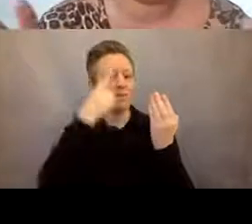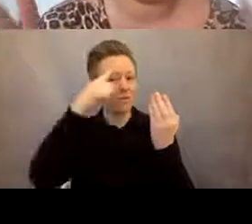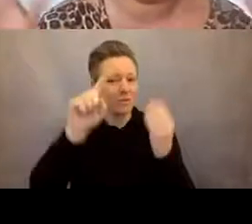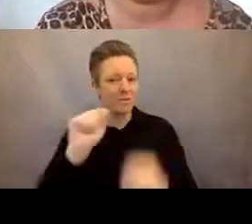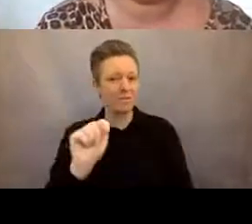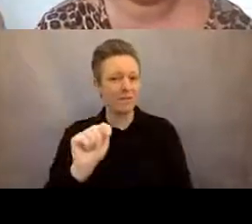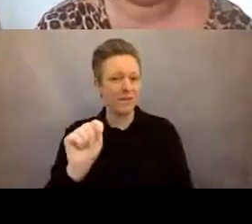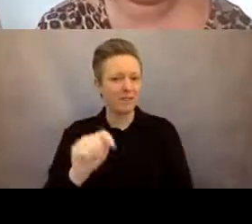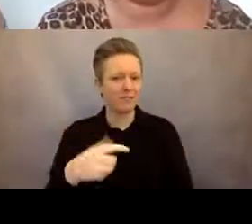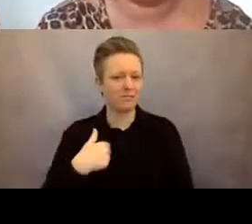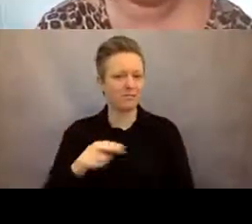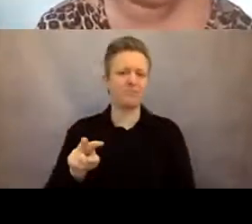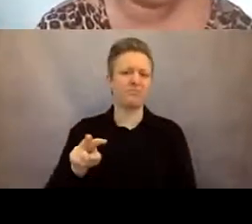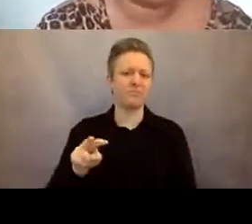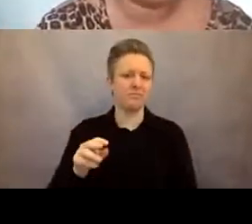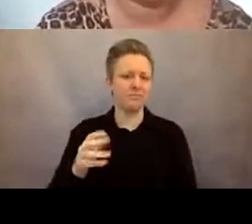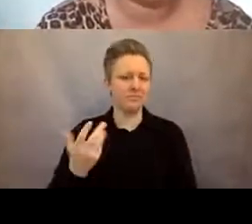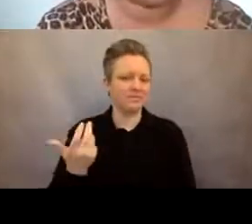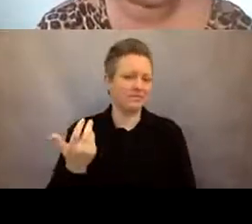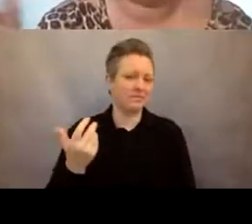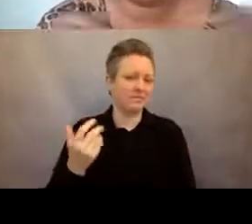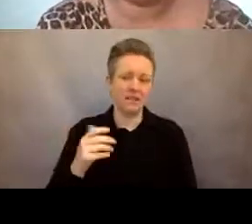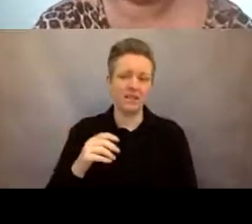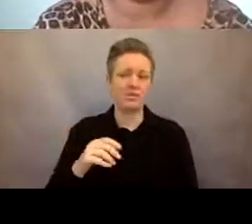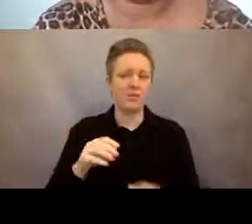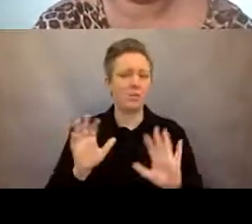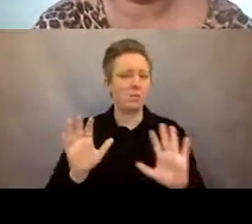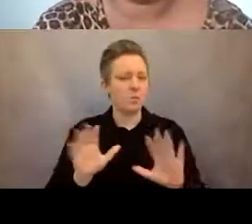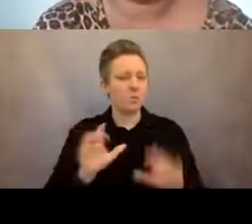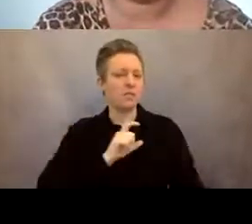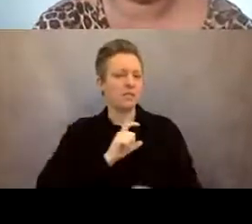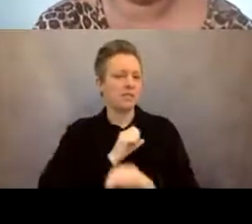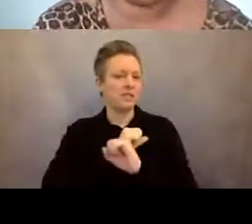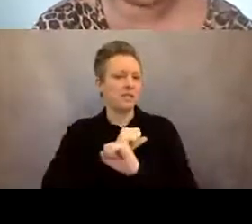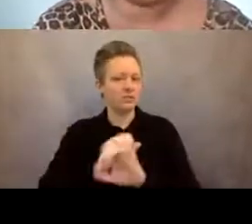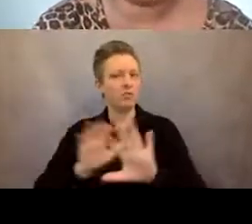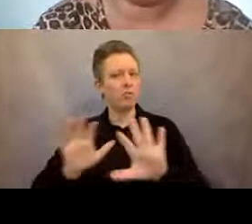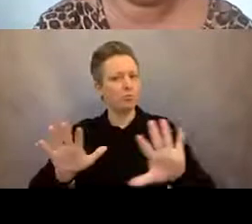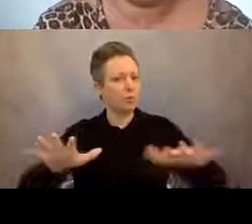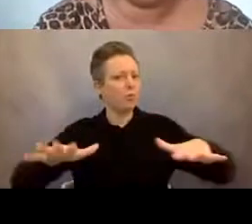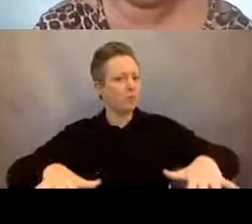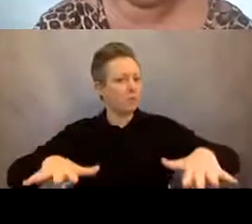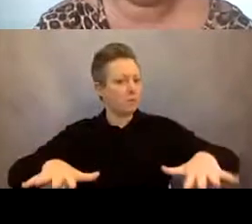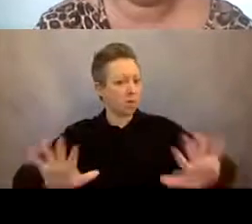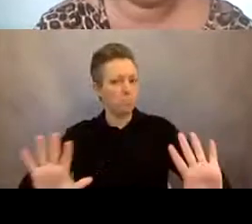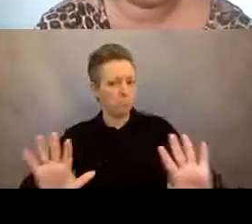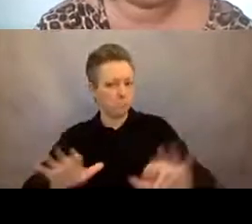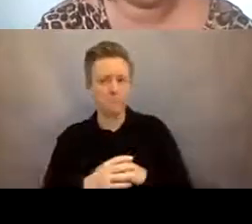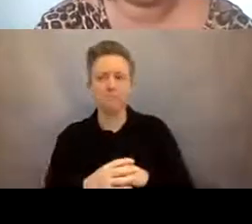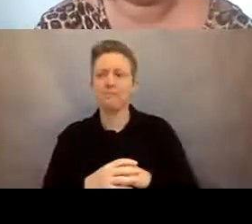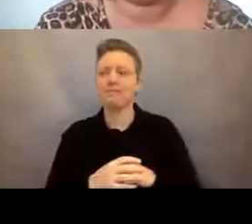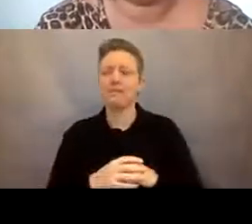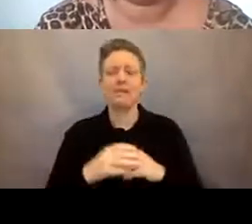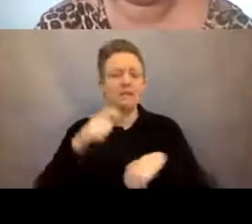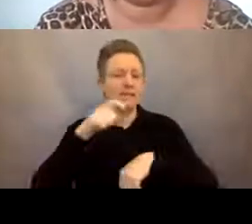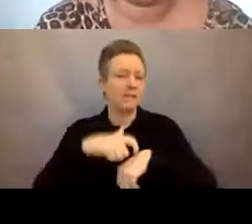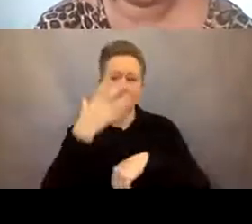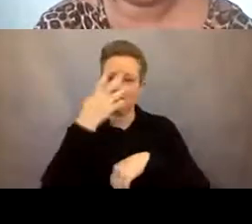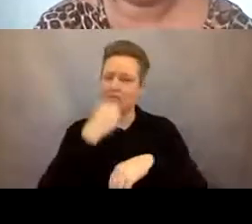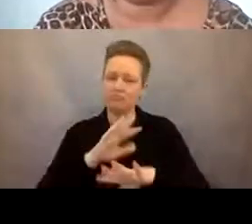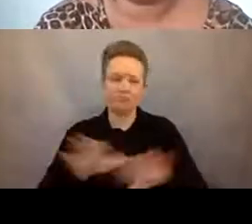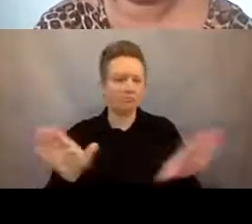down. Everybody was supposed to go back to sleep and just chill for the night. So we go back, we shut the door, the hotel security